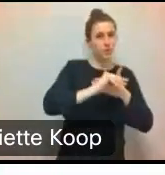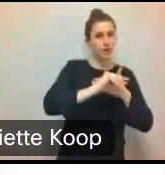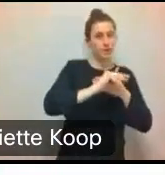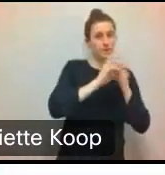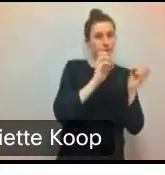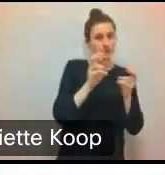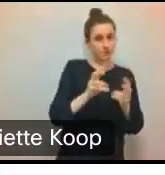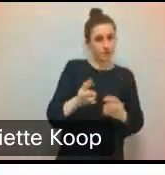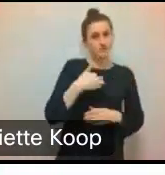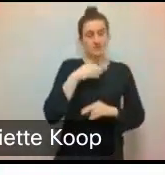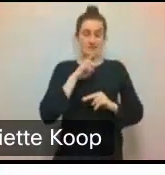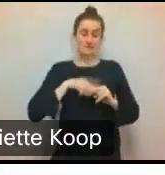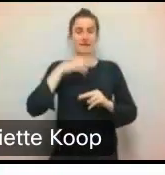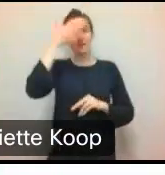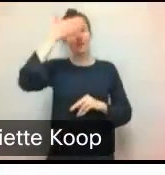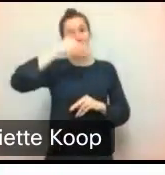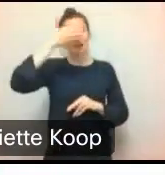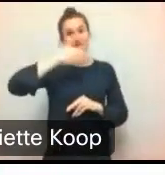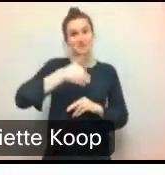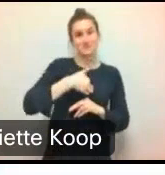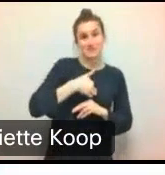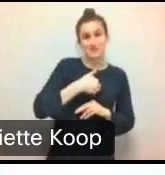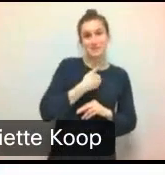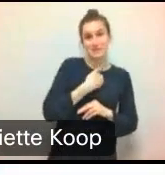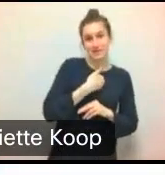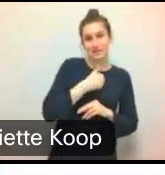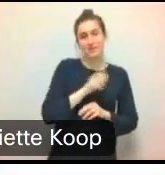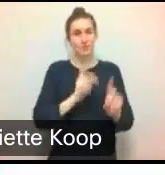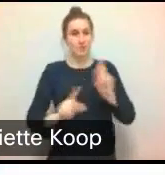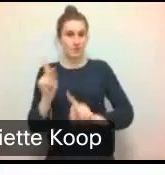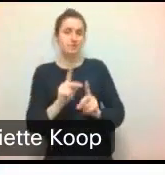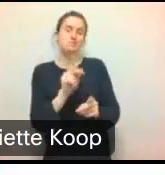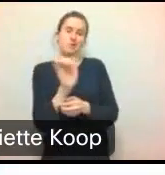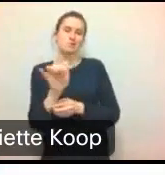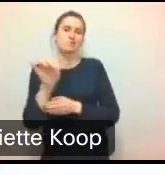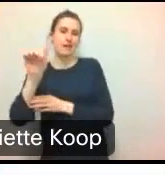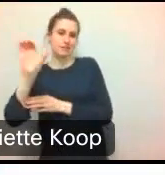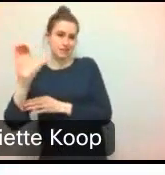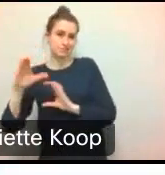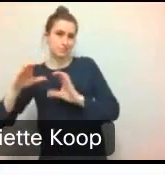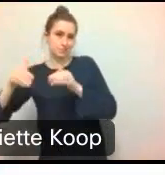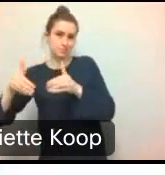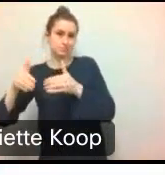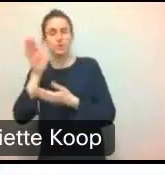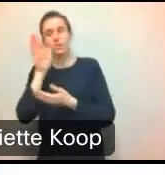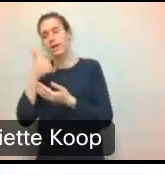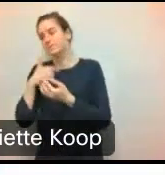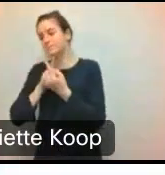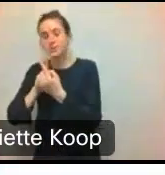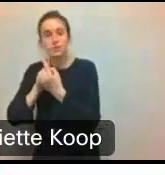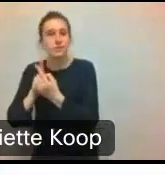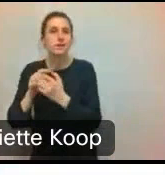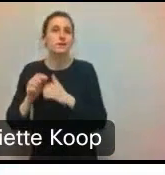the people who sit up front, myself and my colleagues, and the Academic Success Center. So we do things like tutoring. We